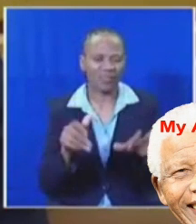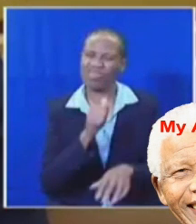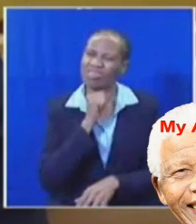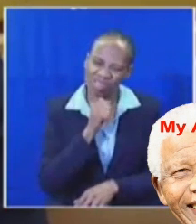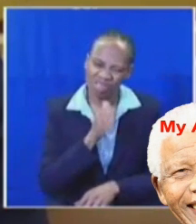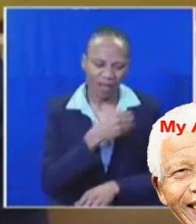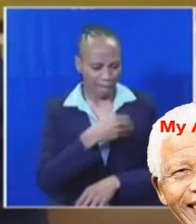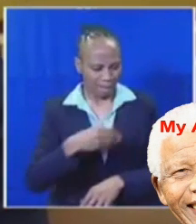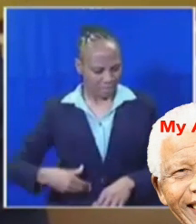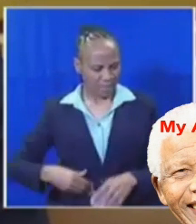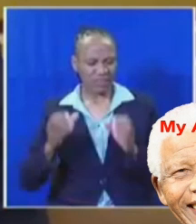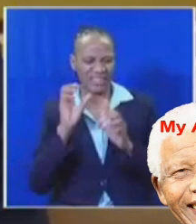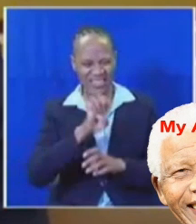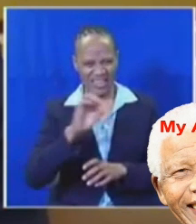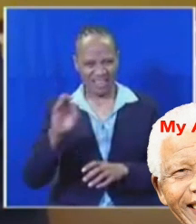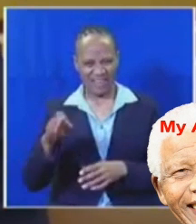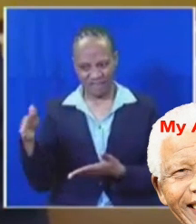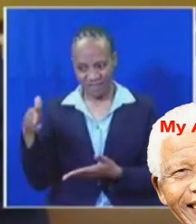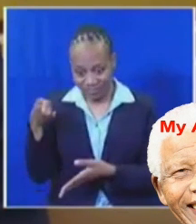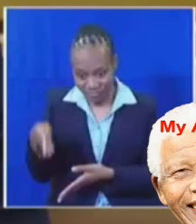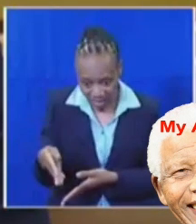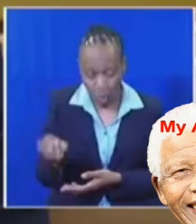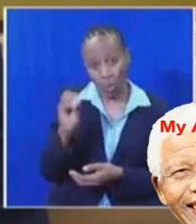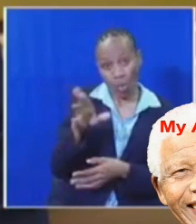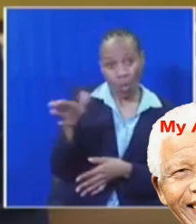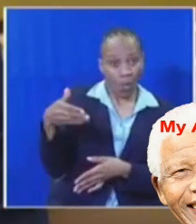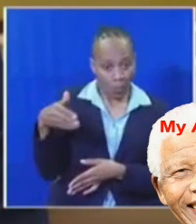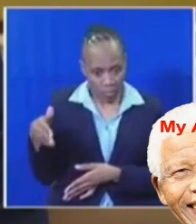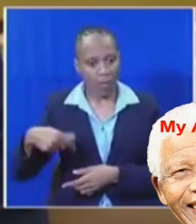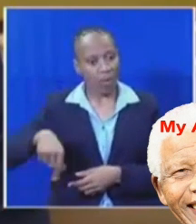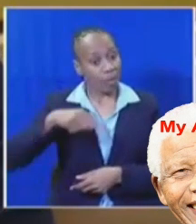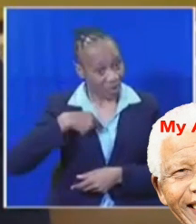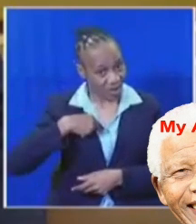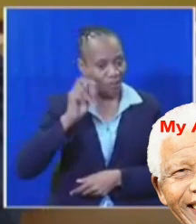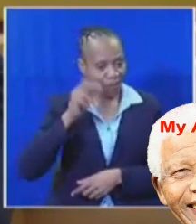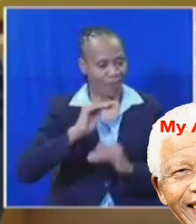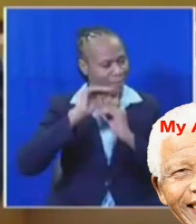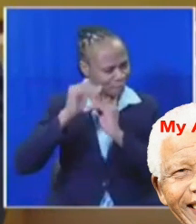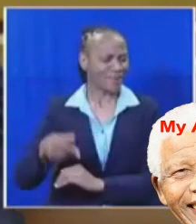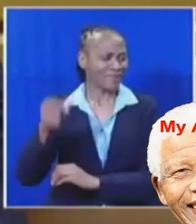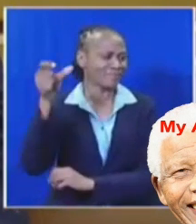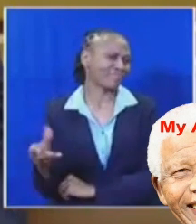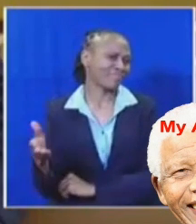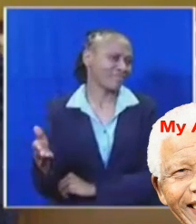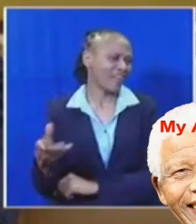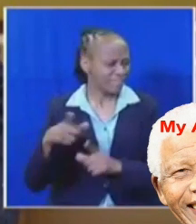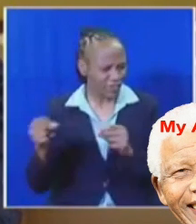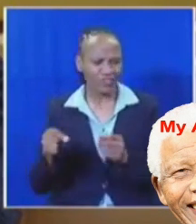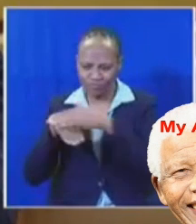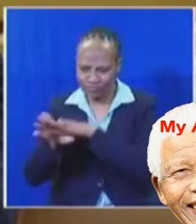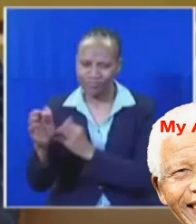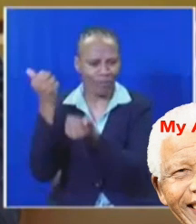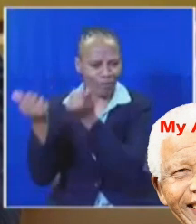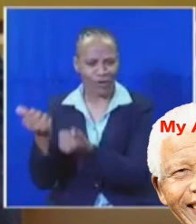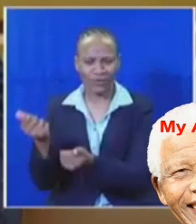the President of the EFF is present in this House or not, we will continue to protect him. He had his day in court.